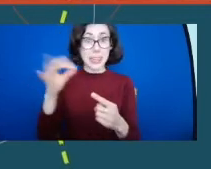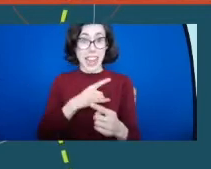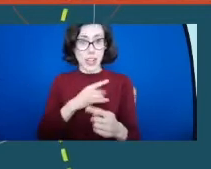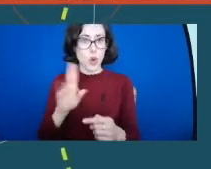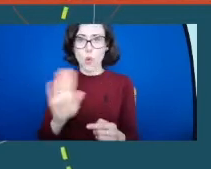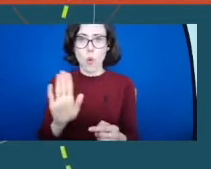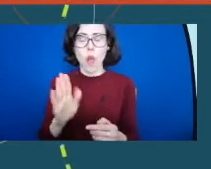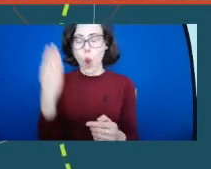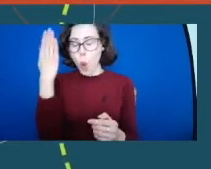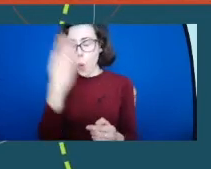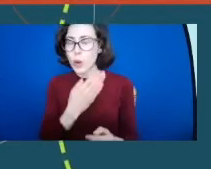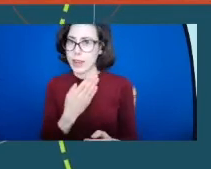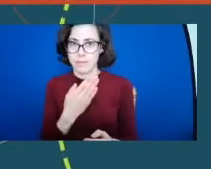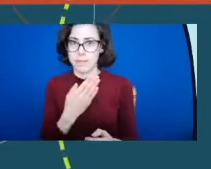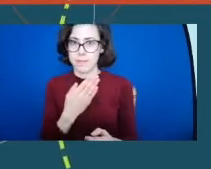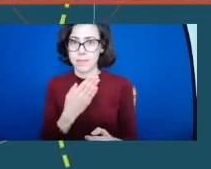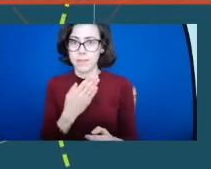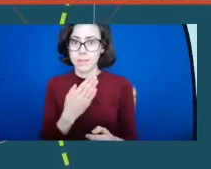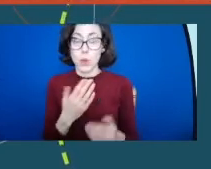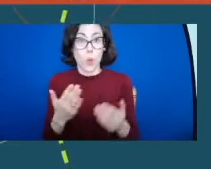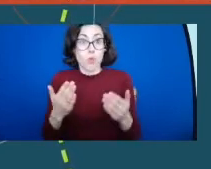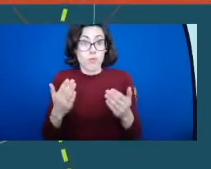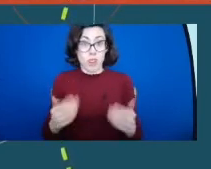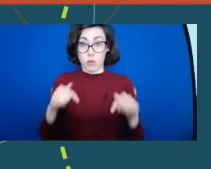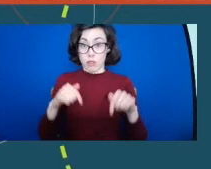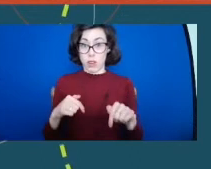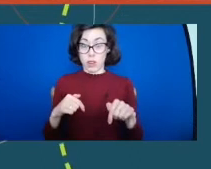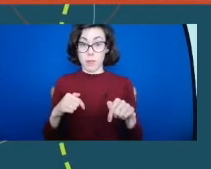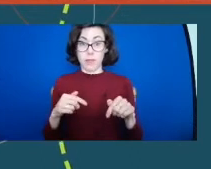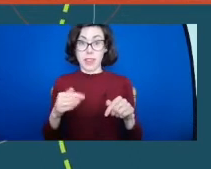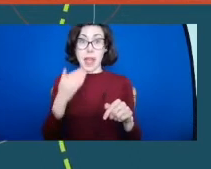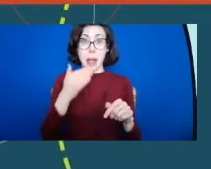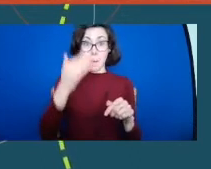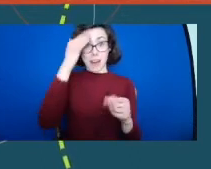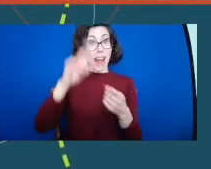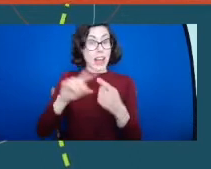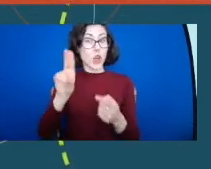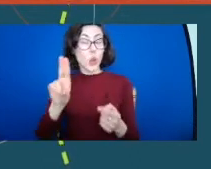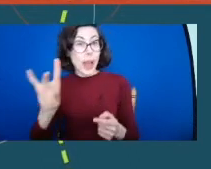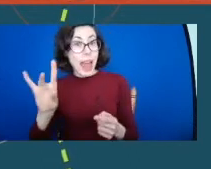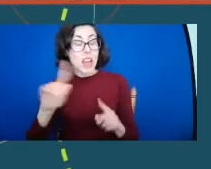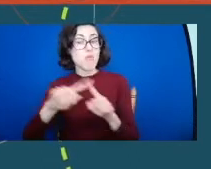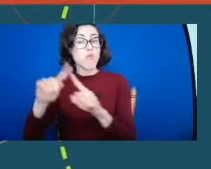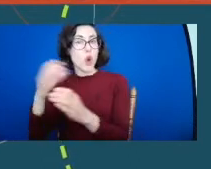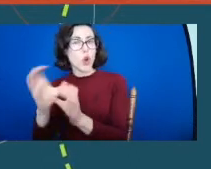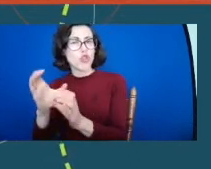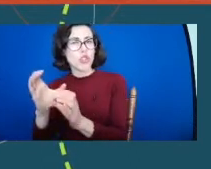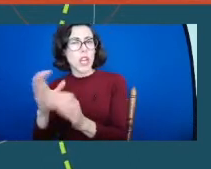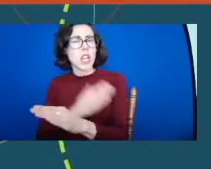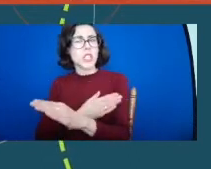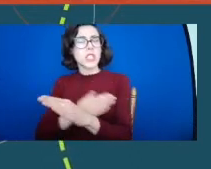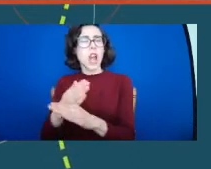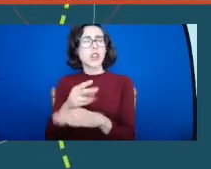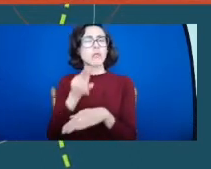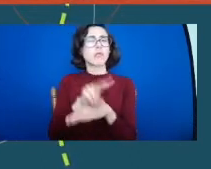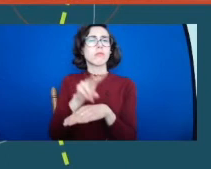loneliness. So we're seeing in our country, and also in the UK and other parts of the world, they're starting to track the data